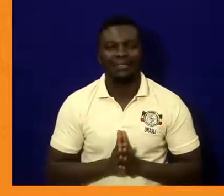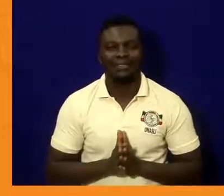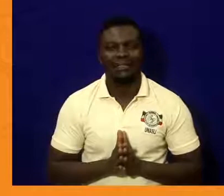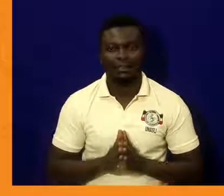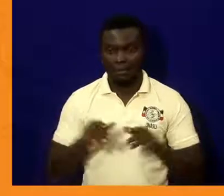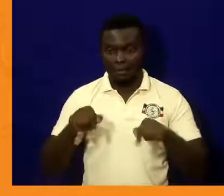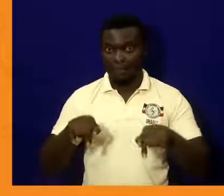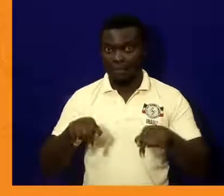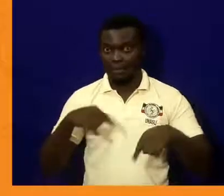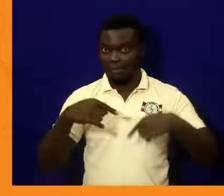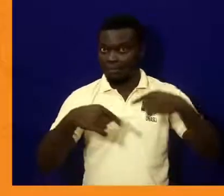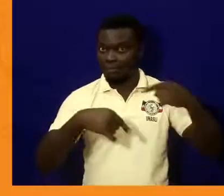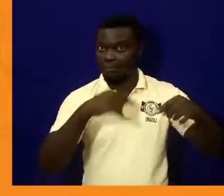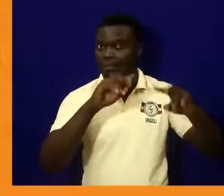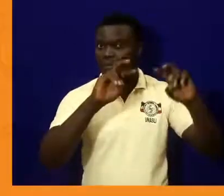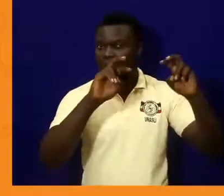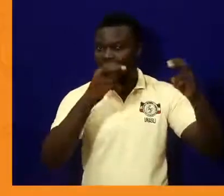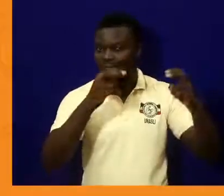During this lesson,